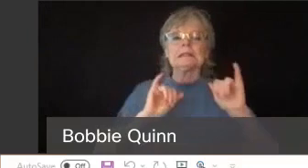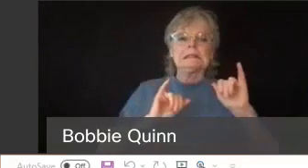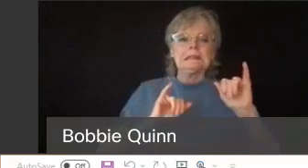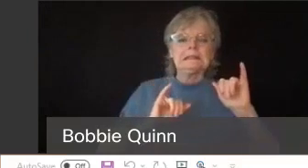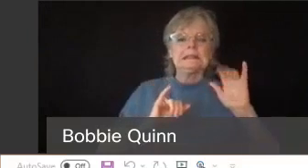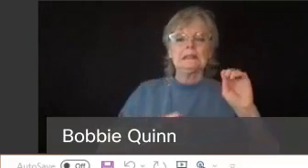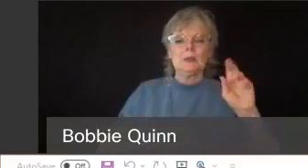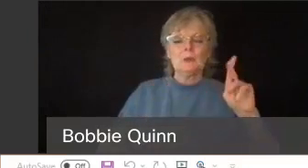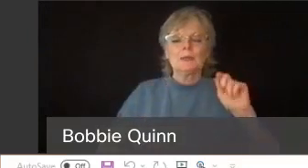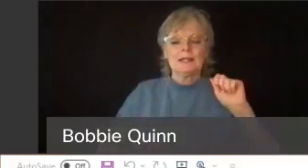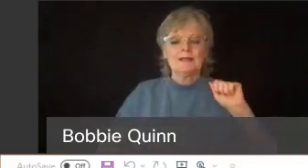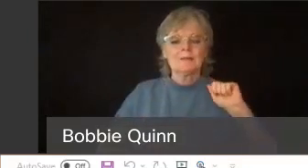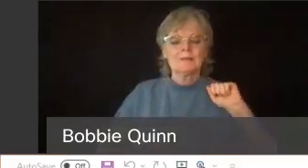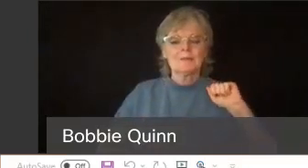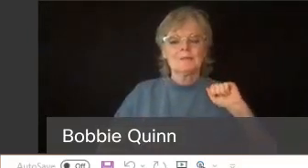Here.